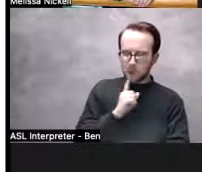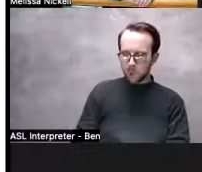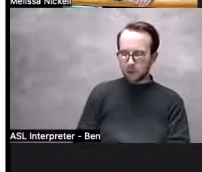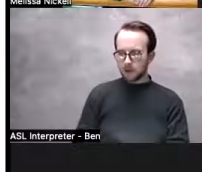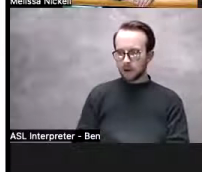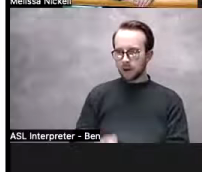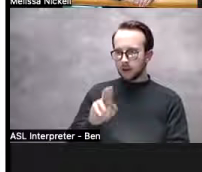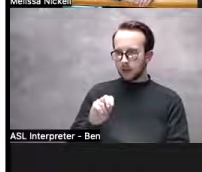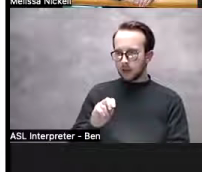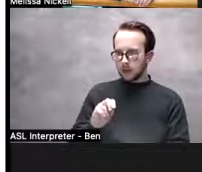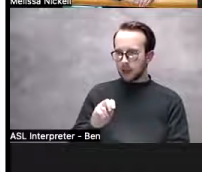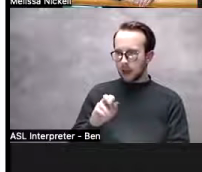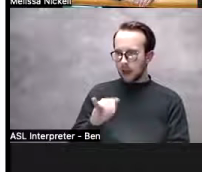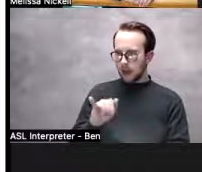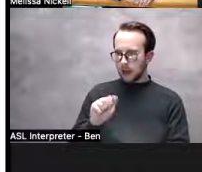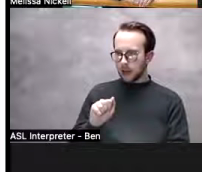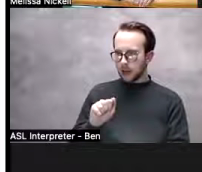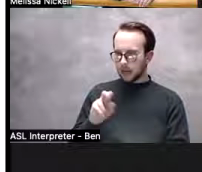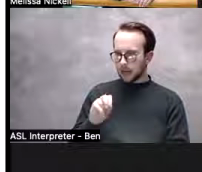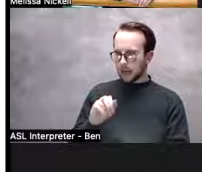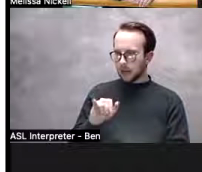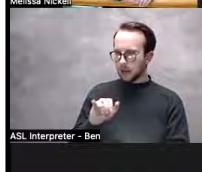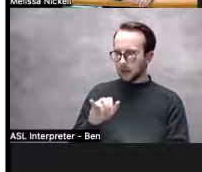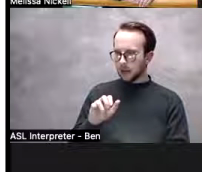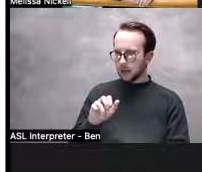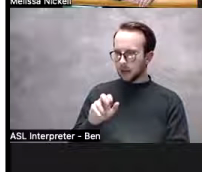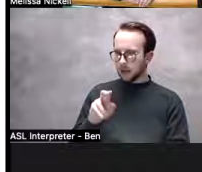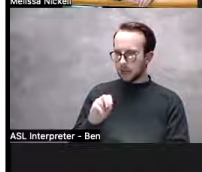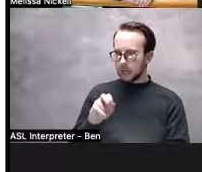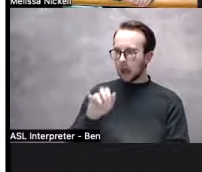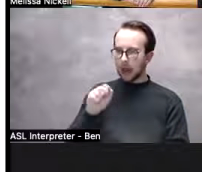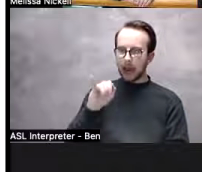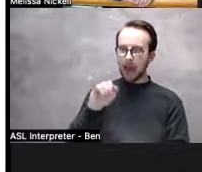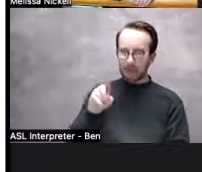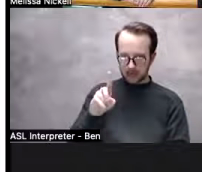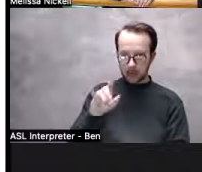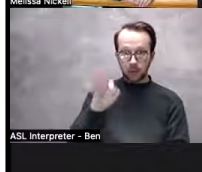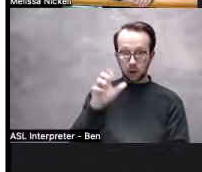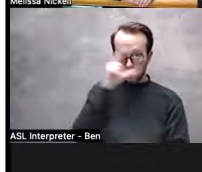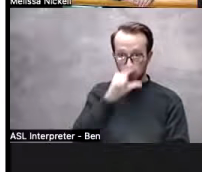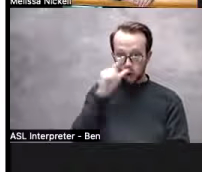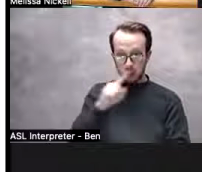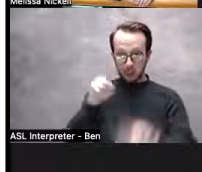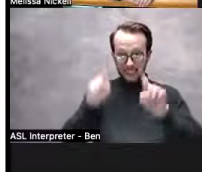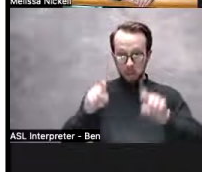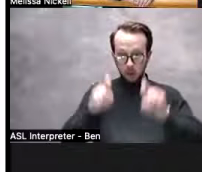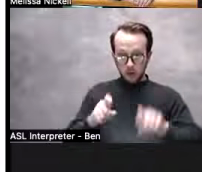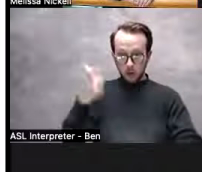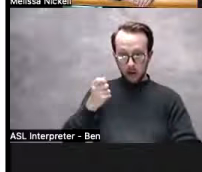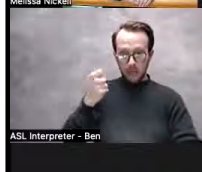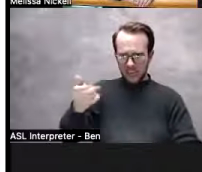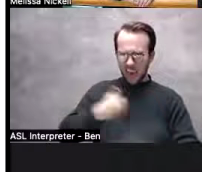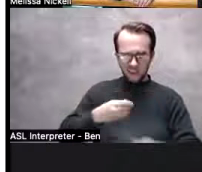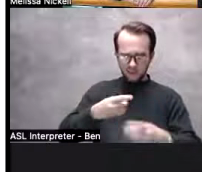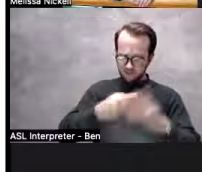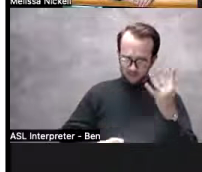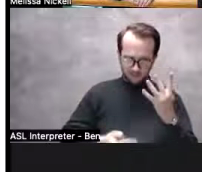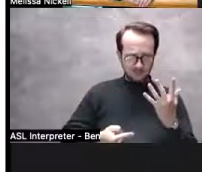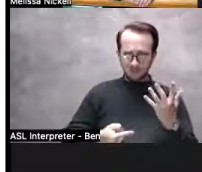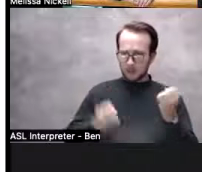go, if you Google sample grants, NIAID, they have a number of sample grant applications. So if you want to look